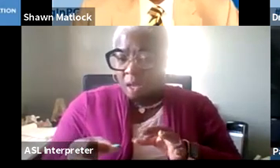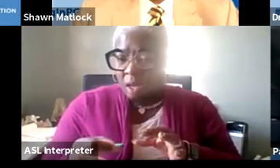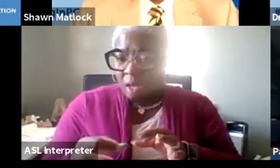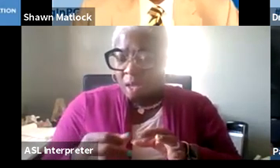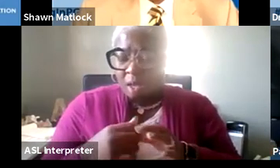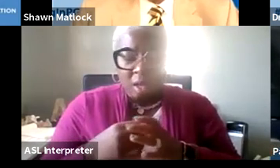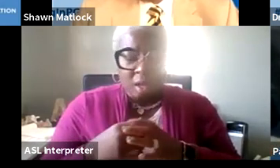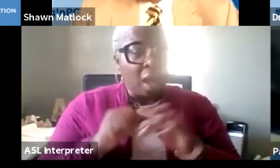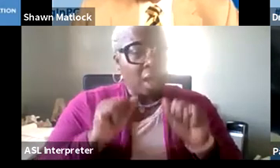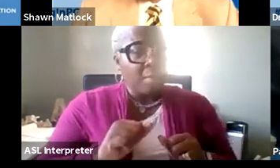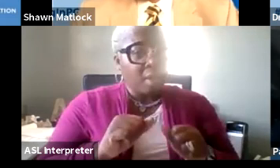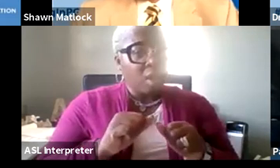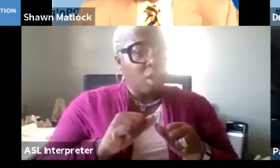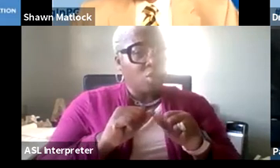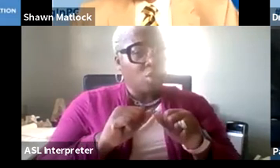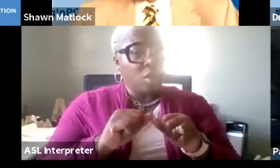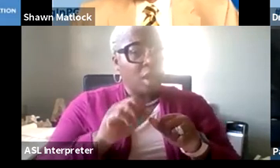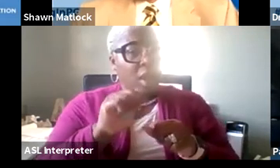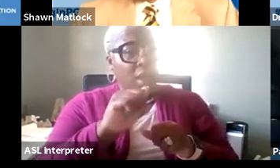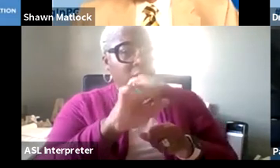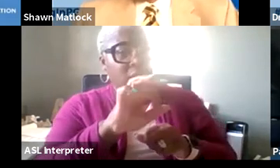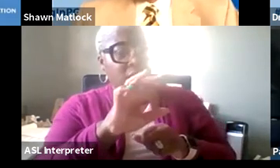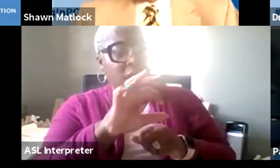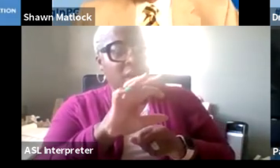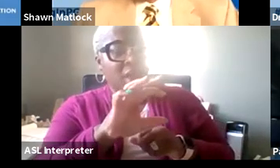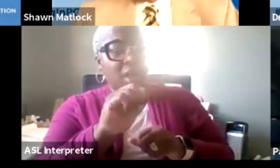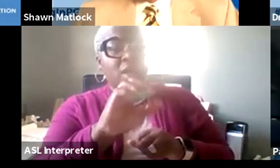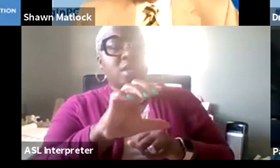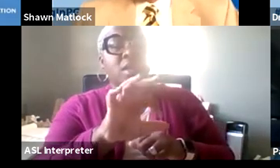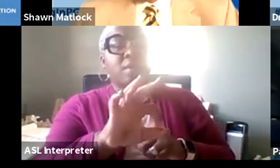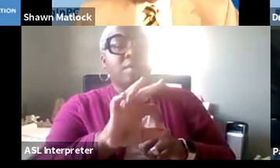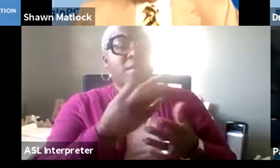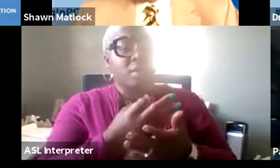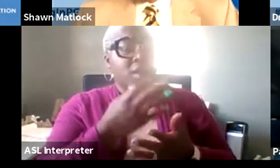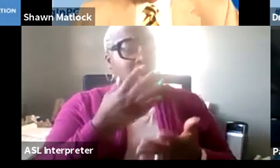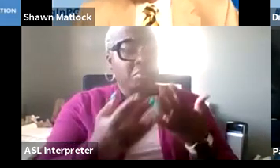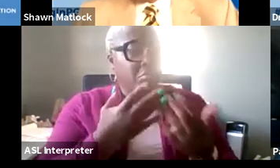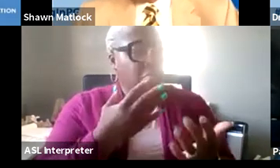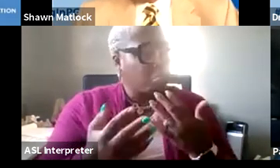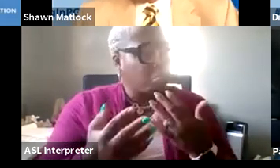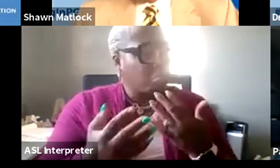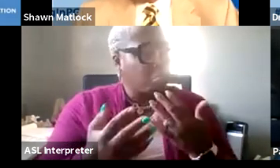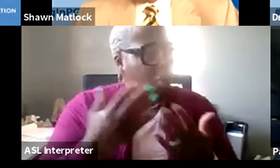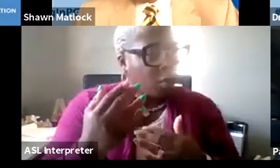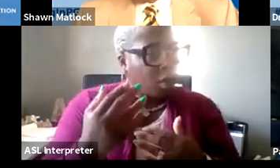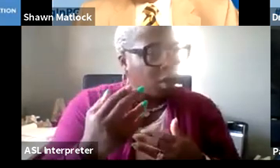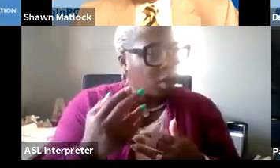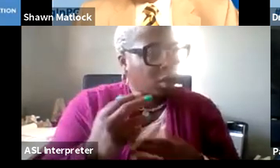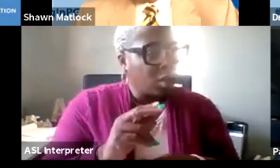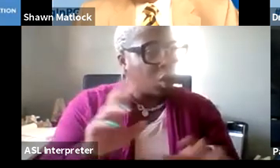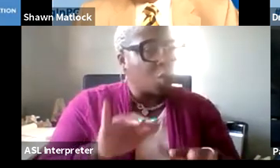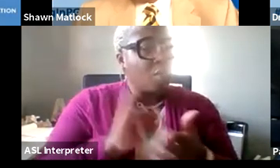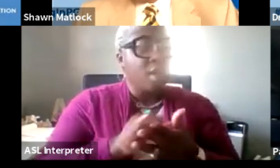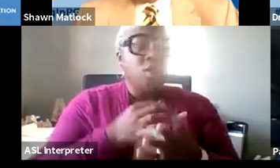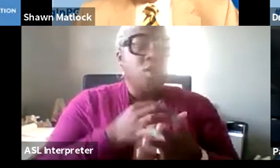traditional or the ACF funding, either one. But I hope we can do this soon. Thank